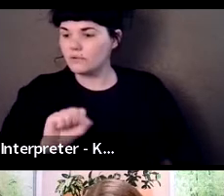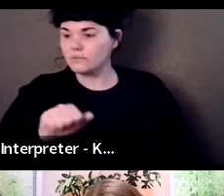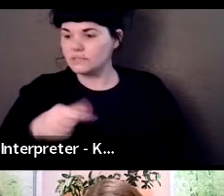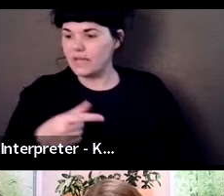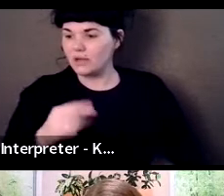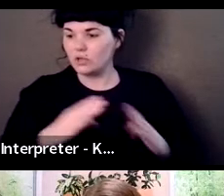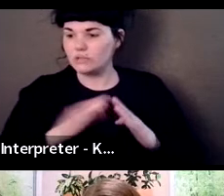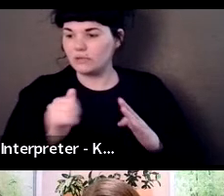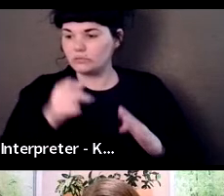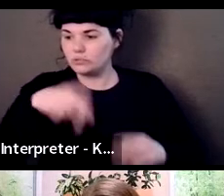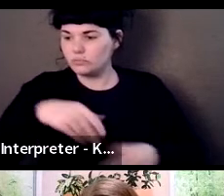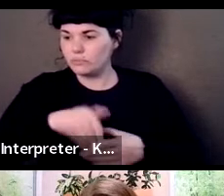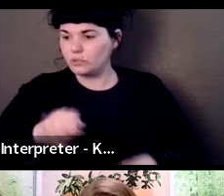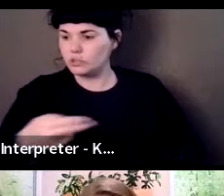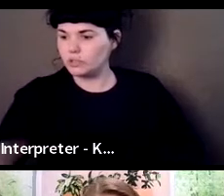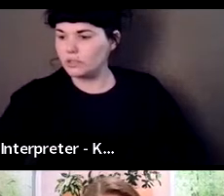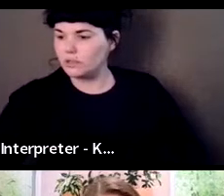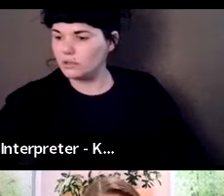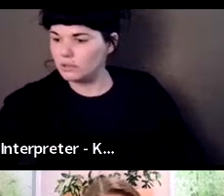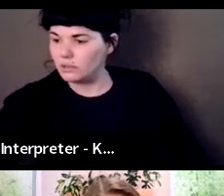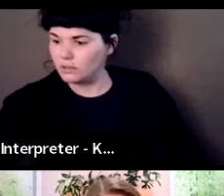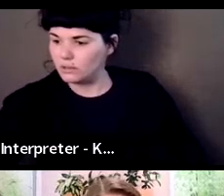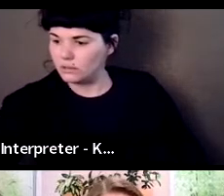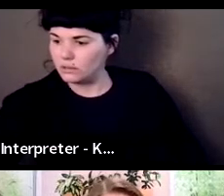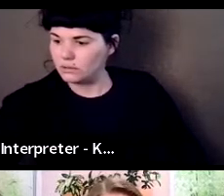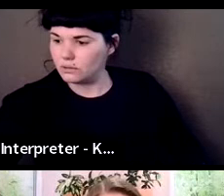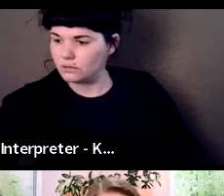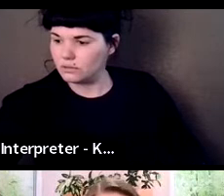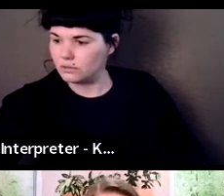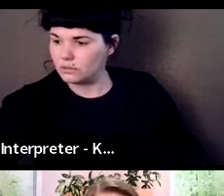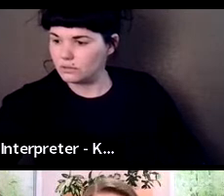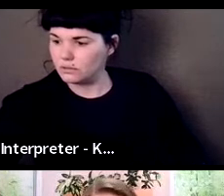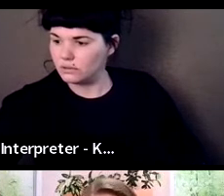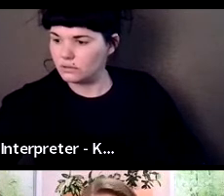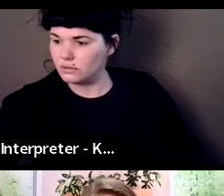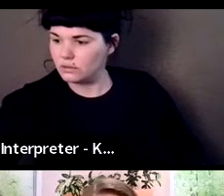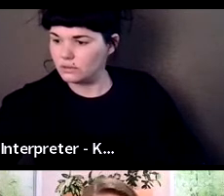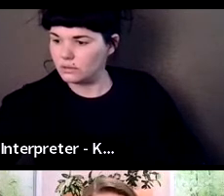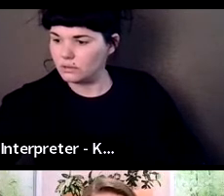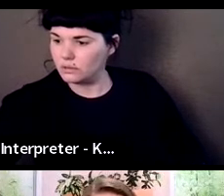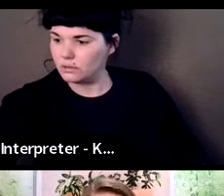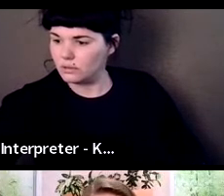Township, Saginaw, Michigan. Thank you. Okay, all right.